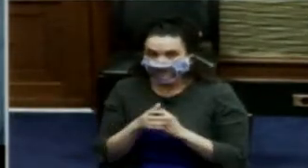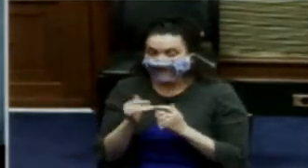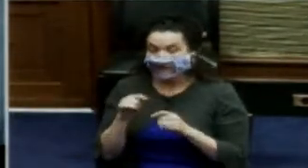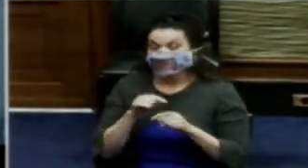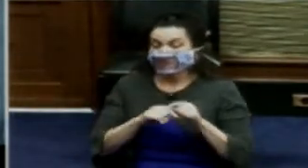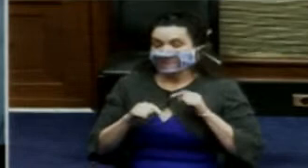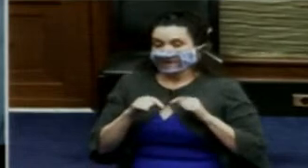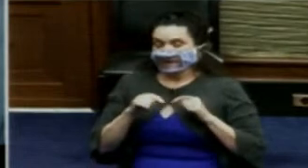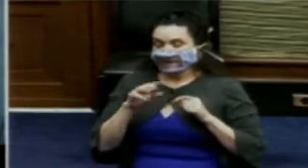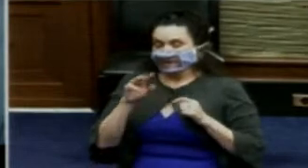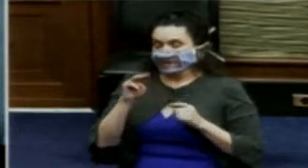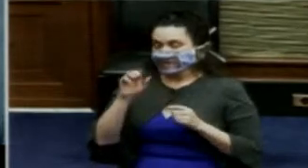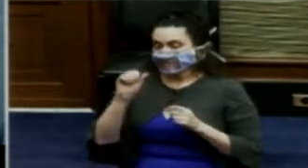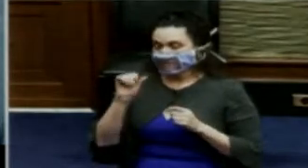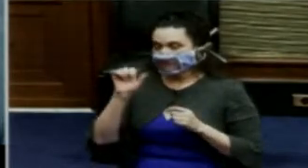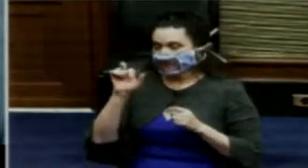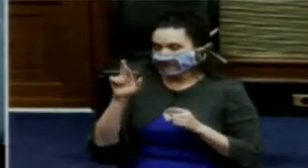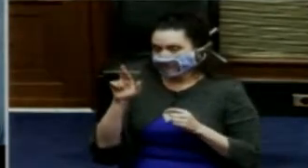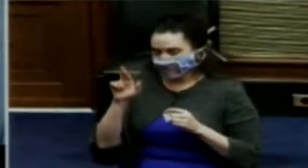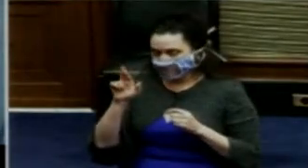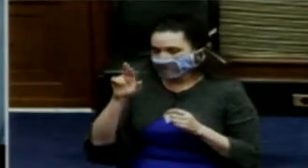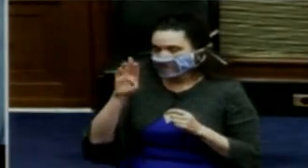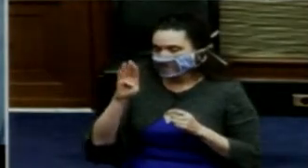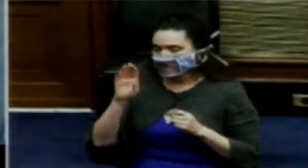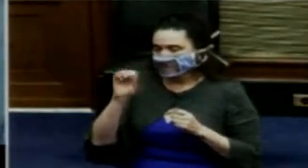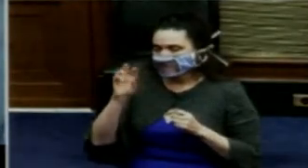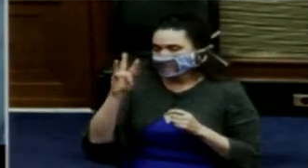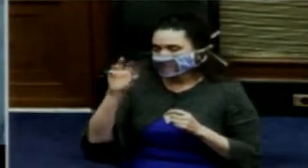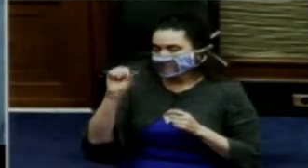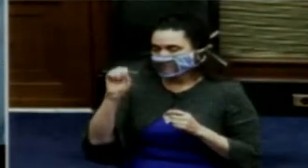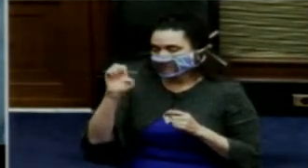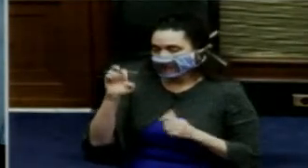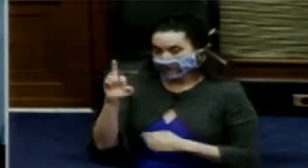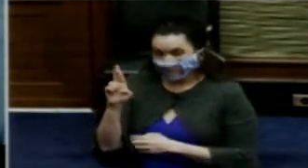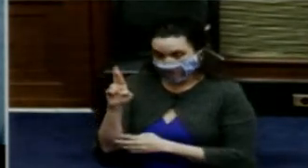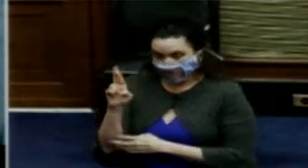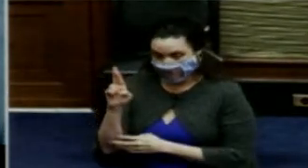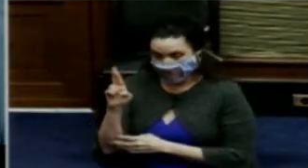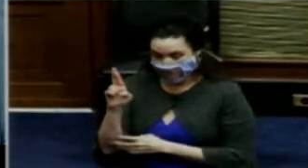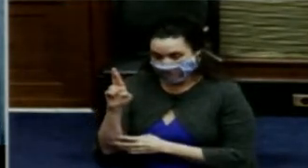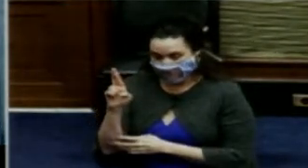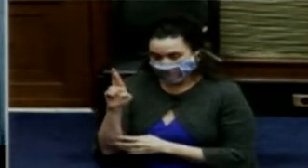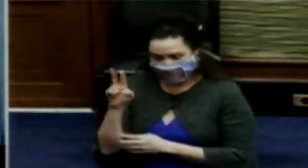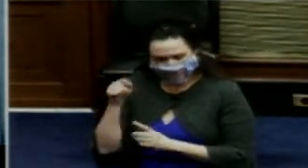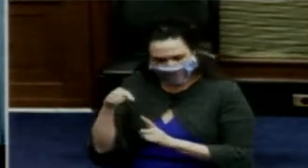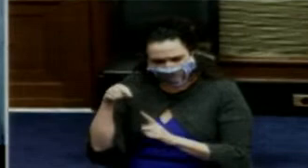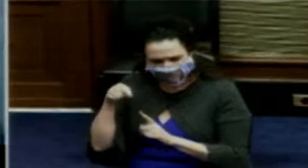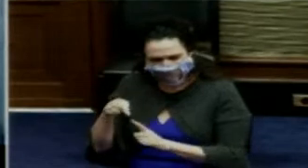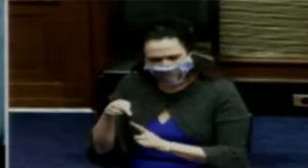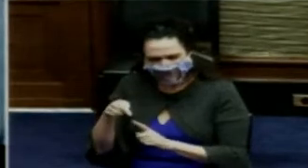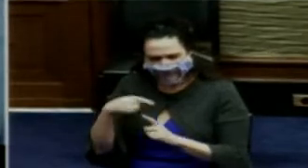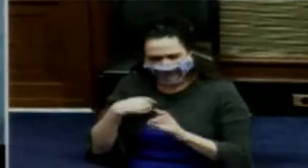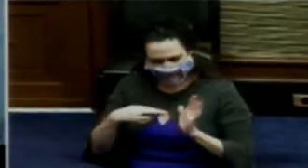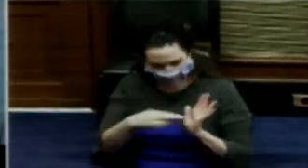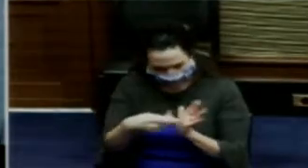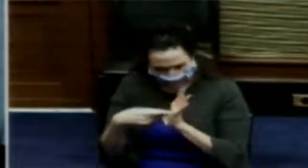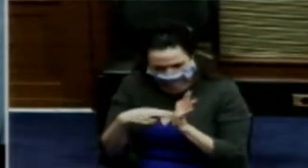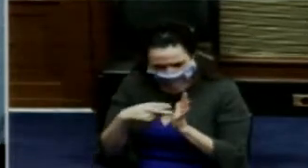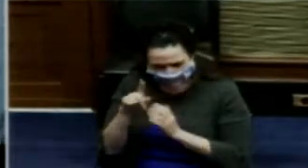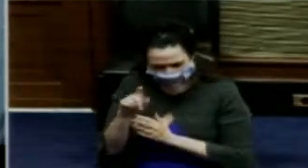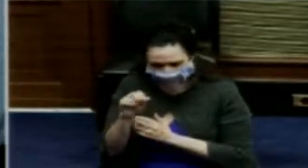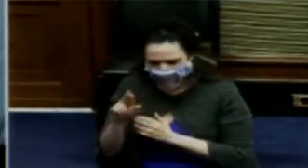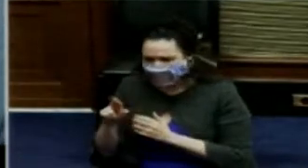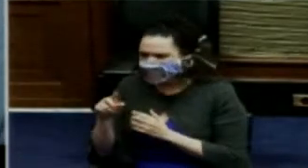Bowser. Is the intent for representation or is the intent for